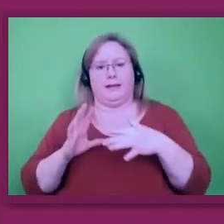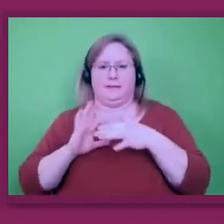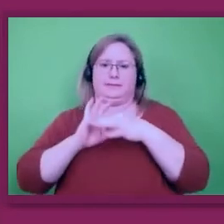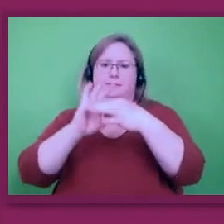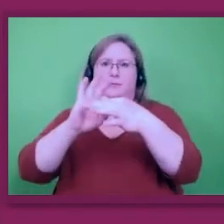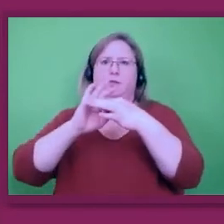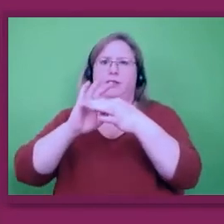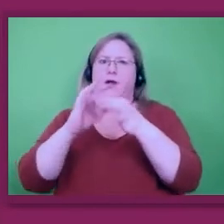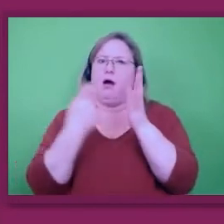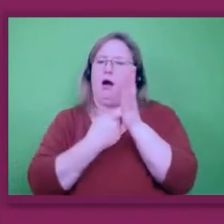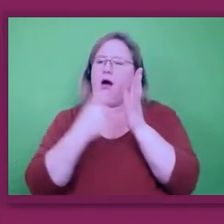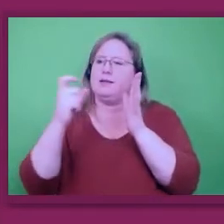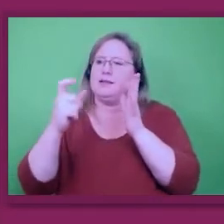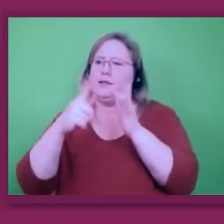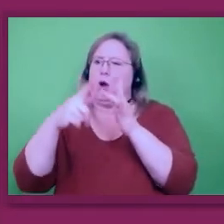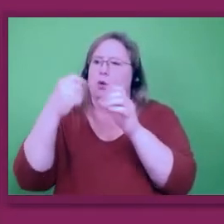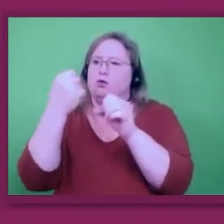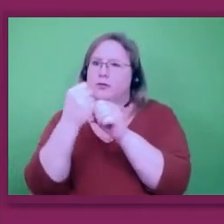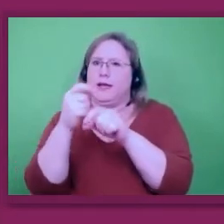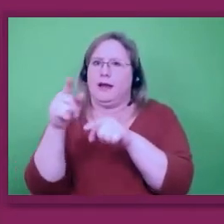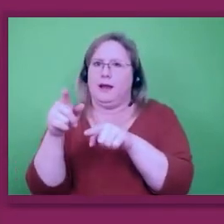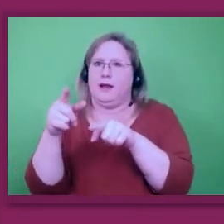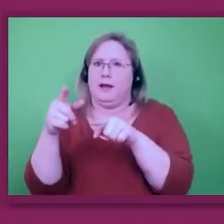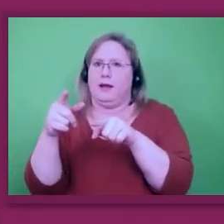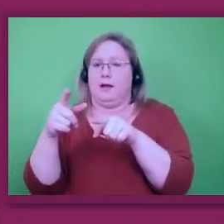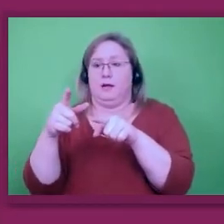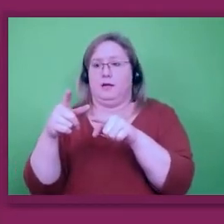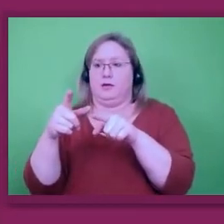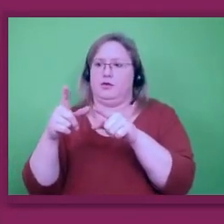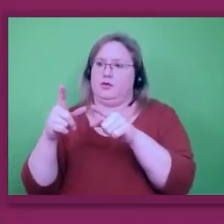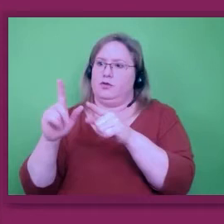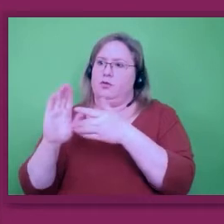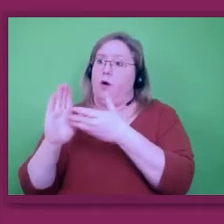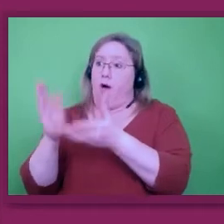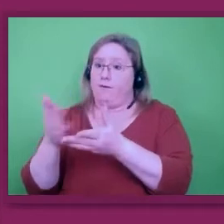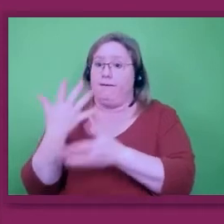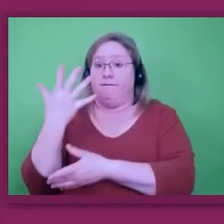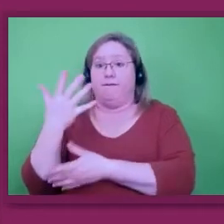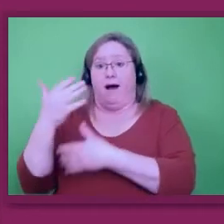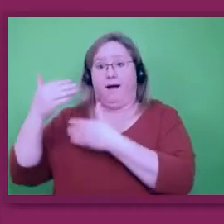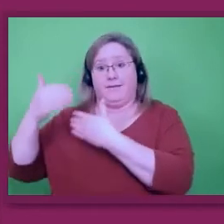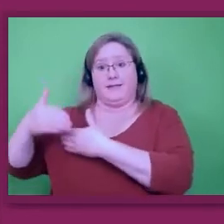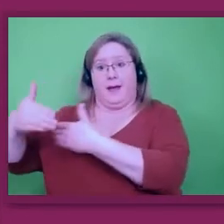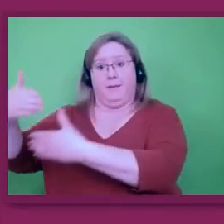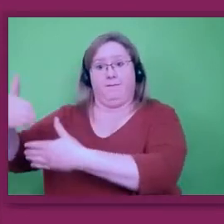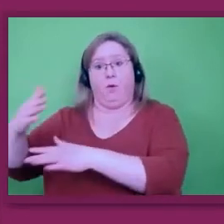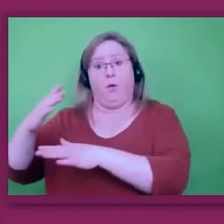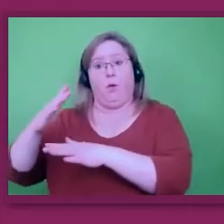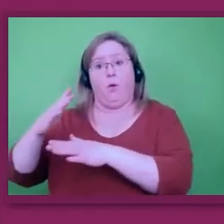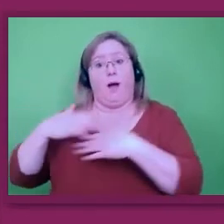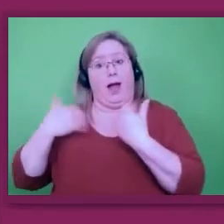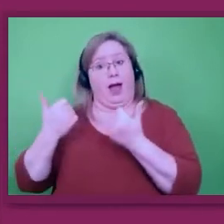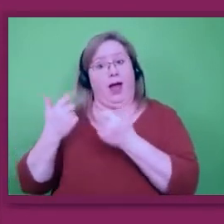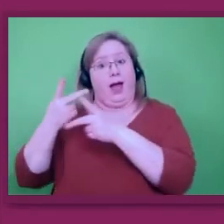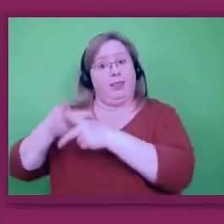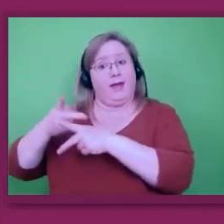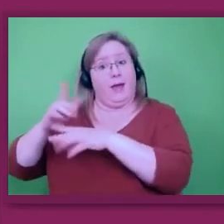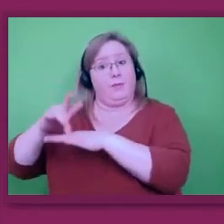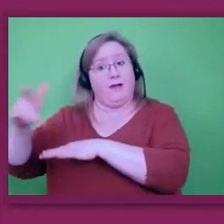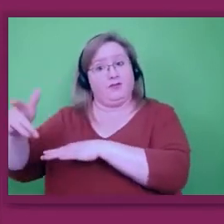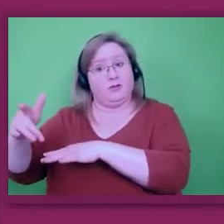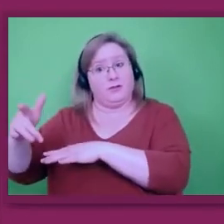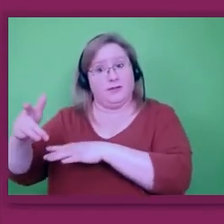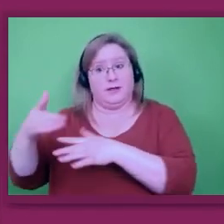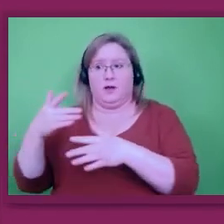offer 5 steps for health professionals to take when they are dealing with all women, but of